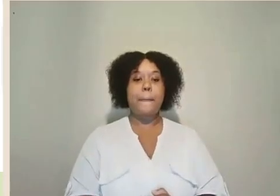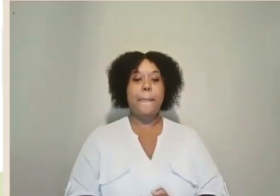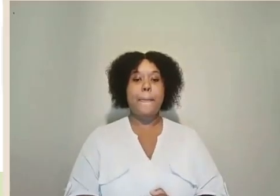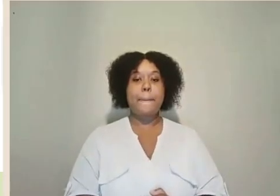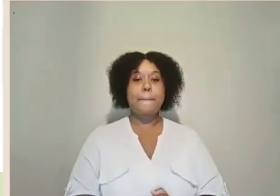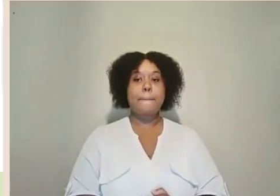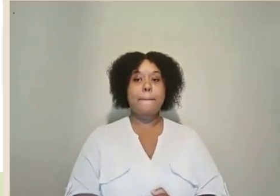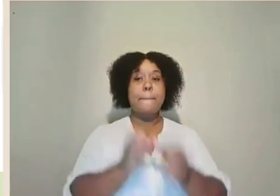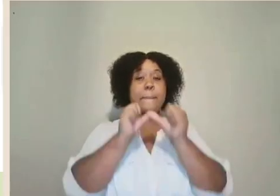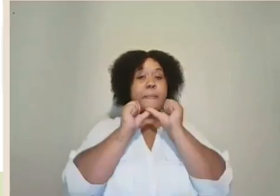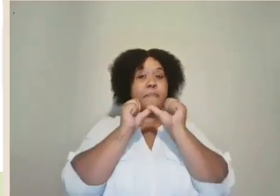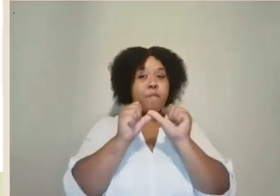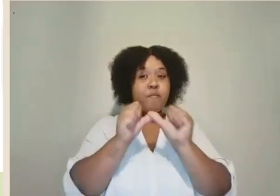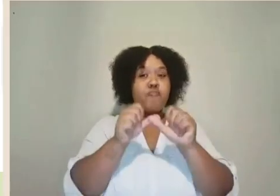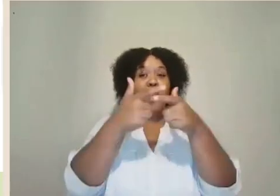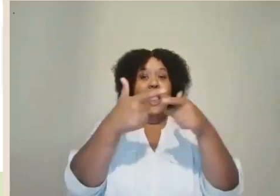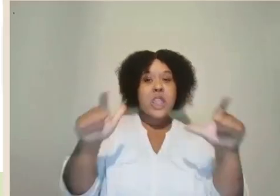preserving language and culture.